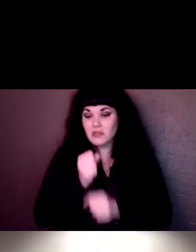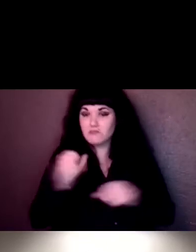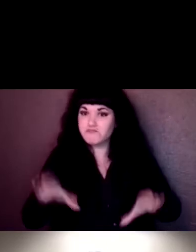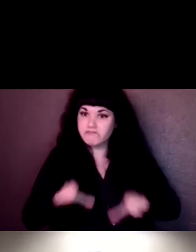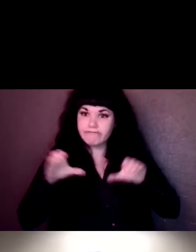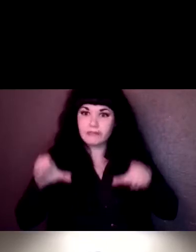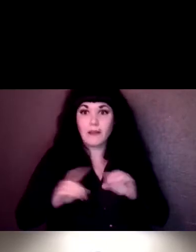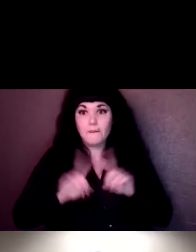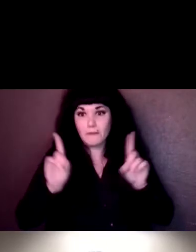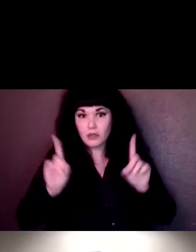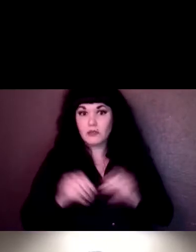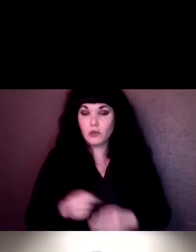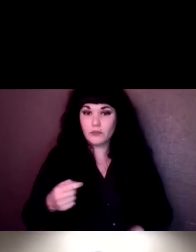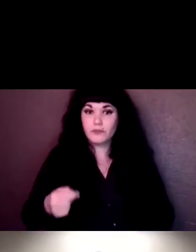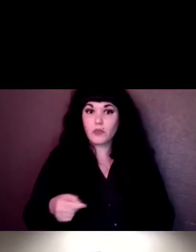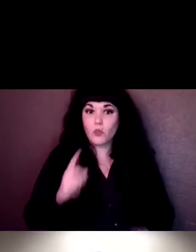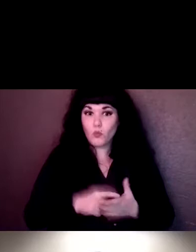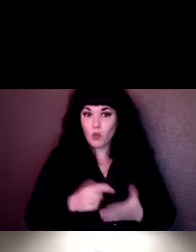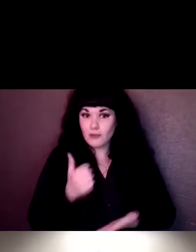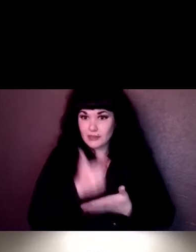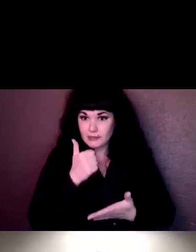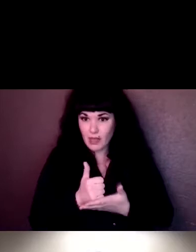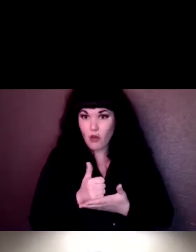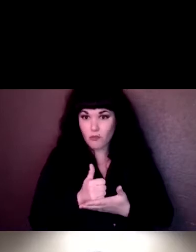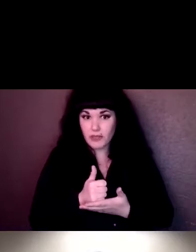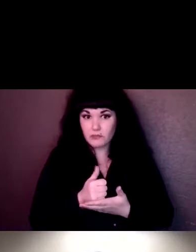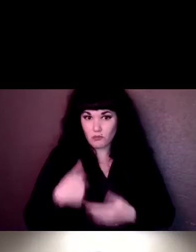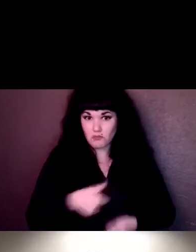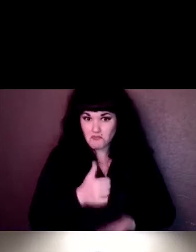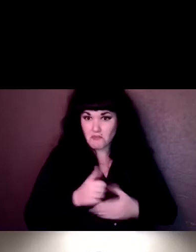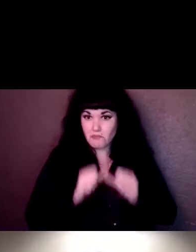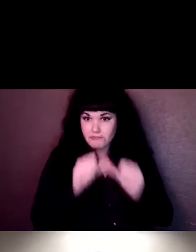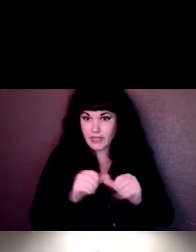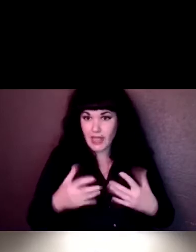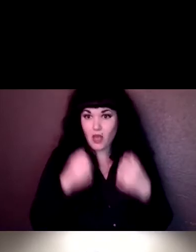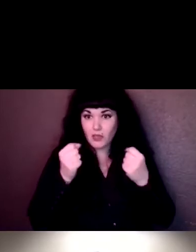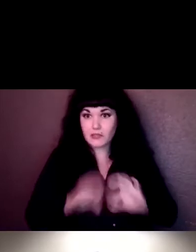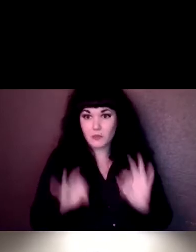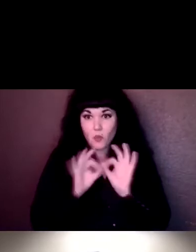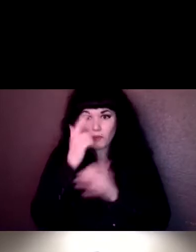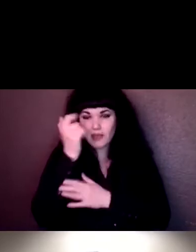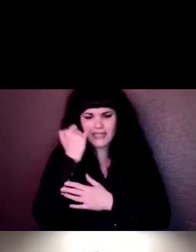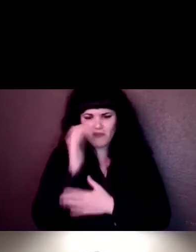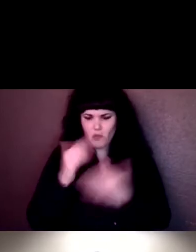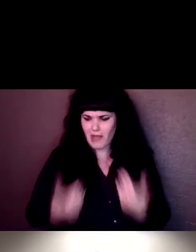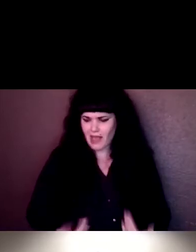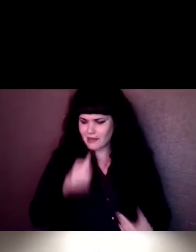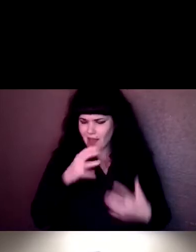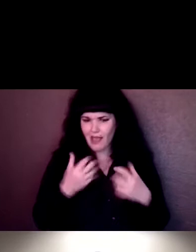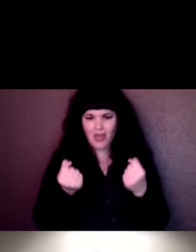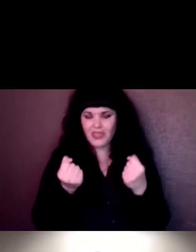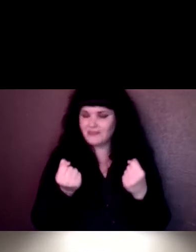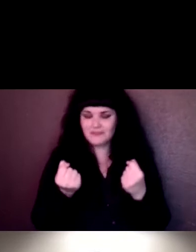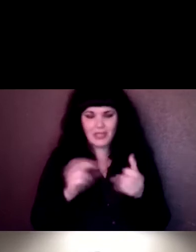Reeve healthy. And that was very important because if you don't have a healthy body, you can't focus on the